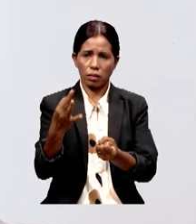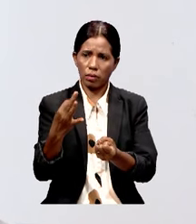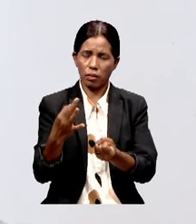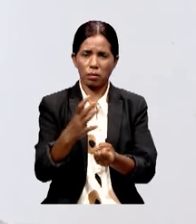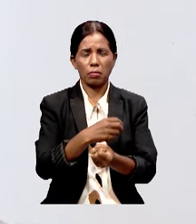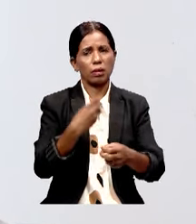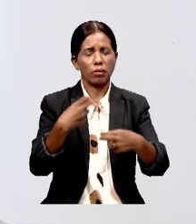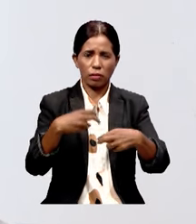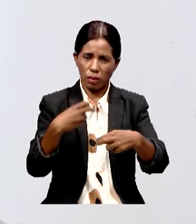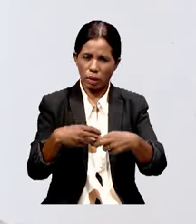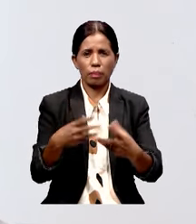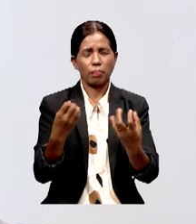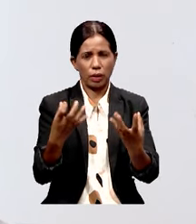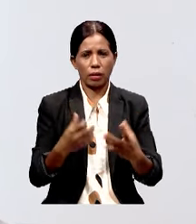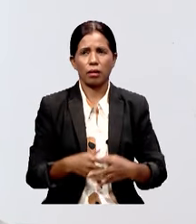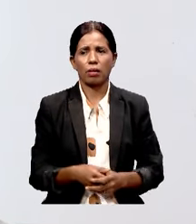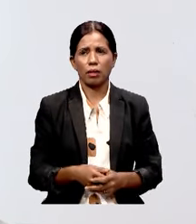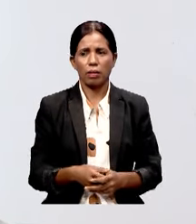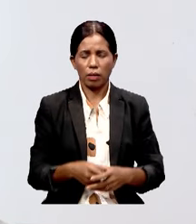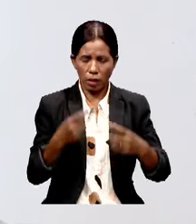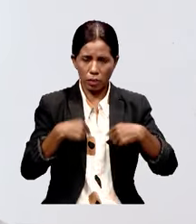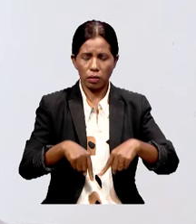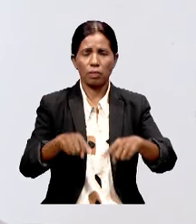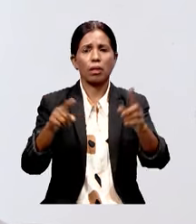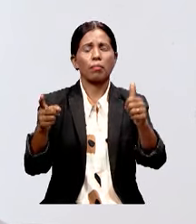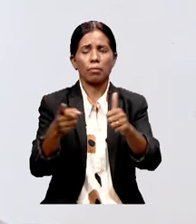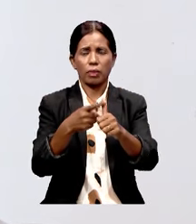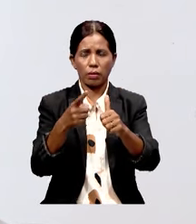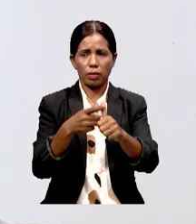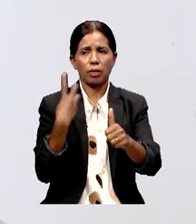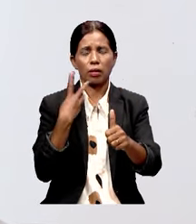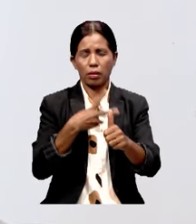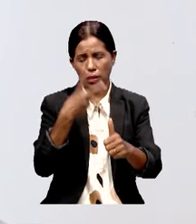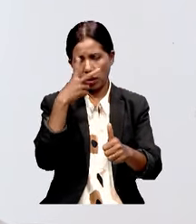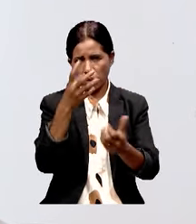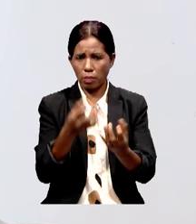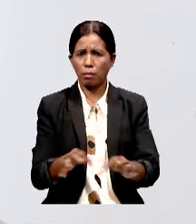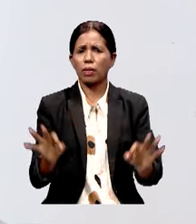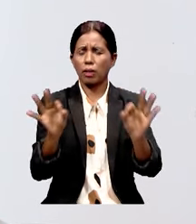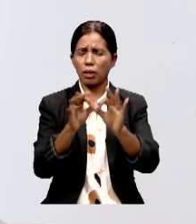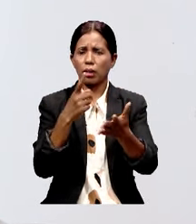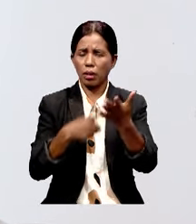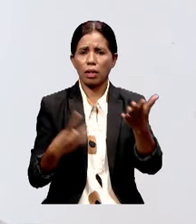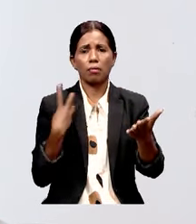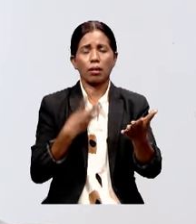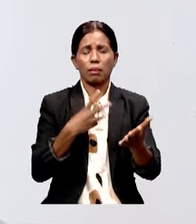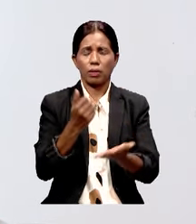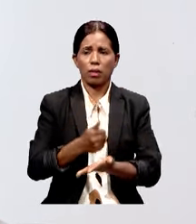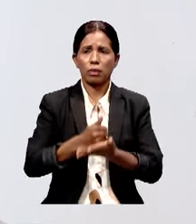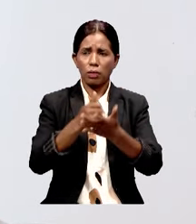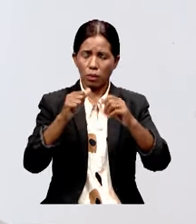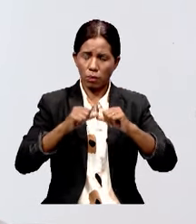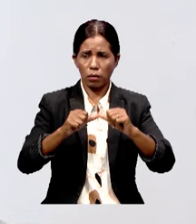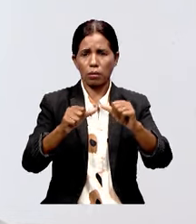crisis well. Going forward, it is going to be important to continue